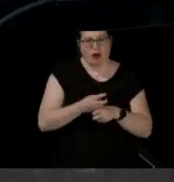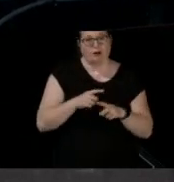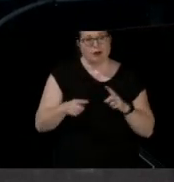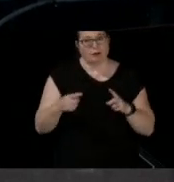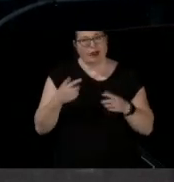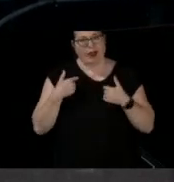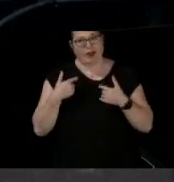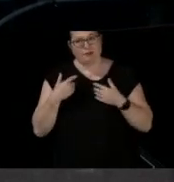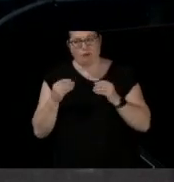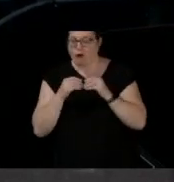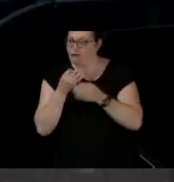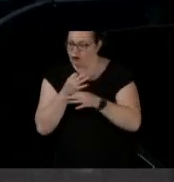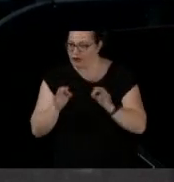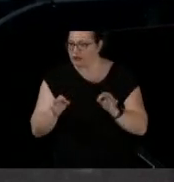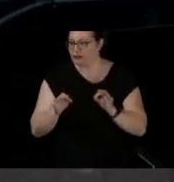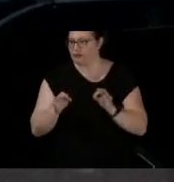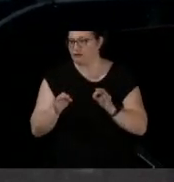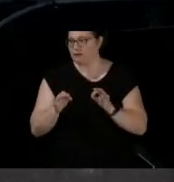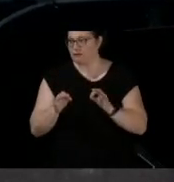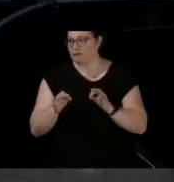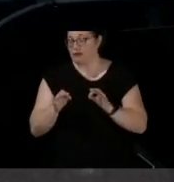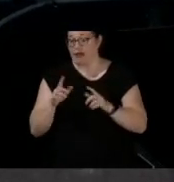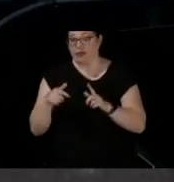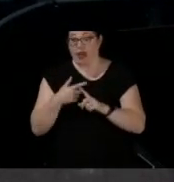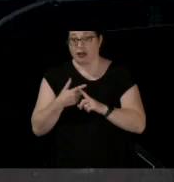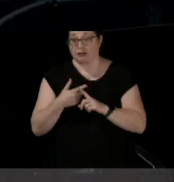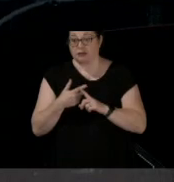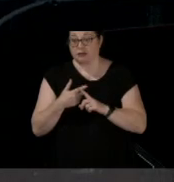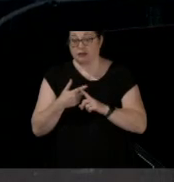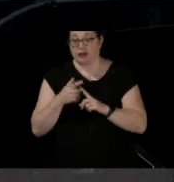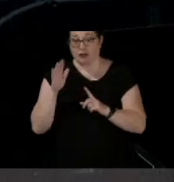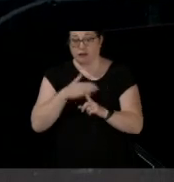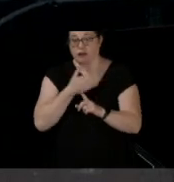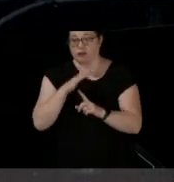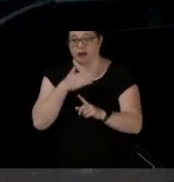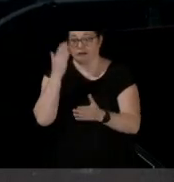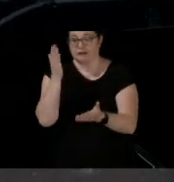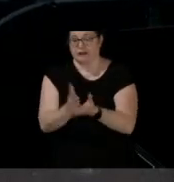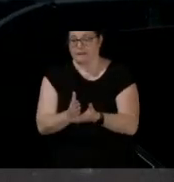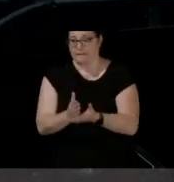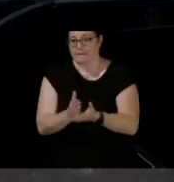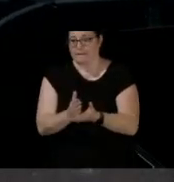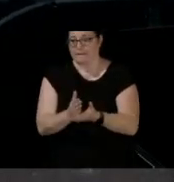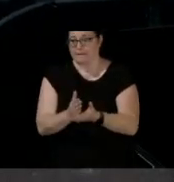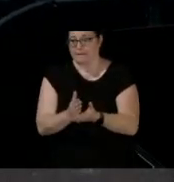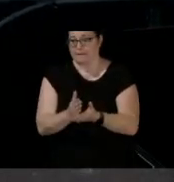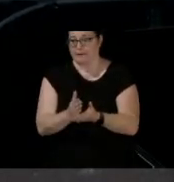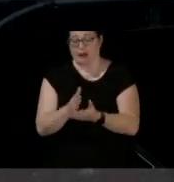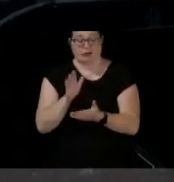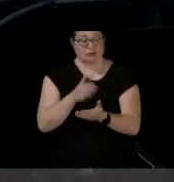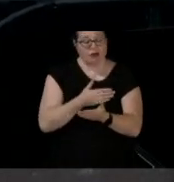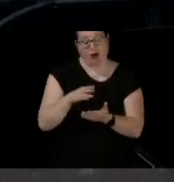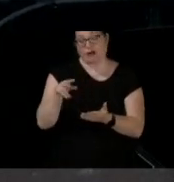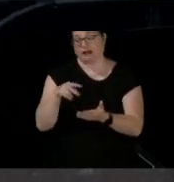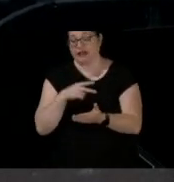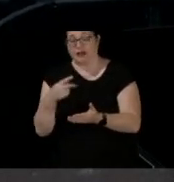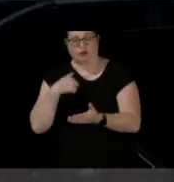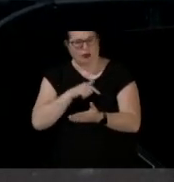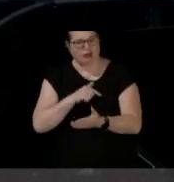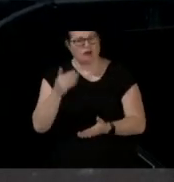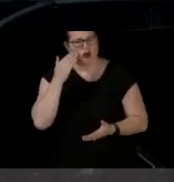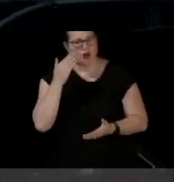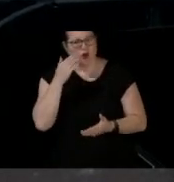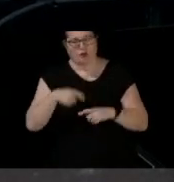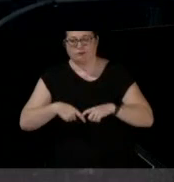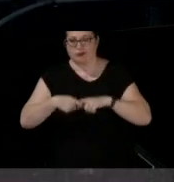new lives were great. Yet seemingly out of nowhere, our music was instantly quieted. The song and dance we had grown accustomed to had